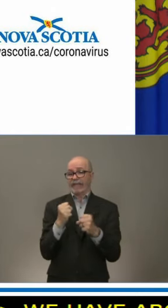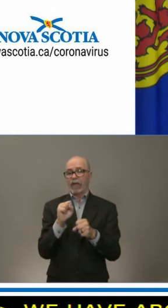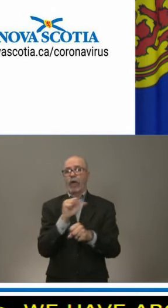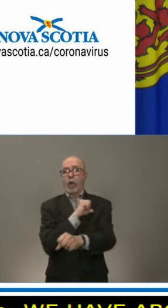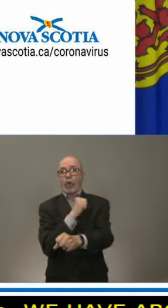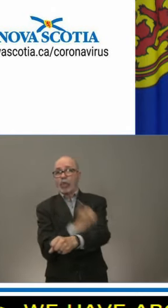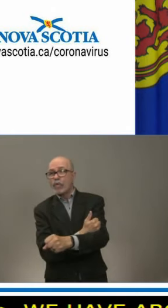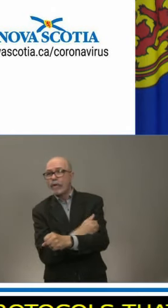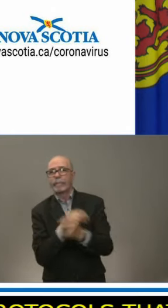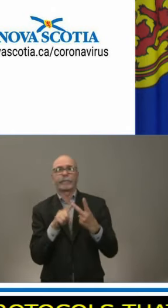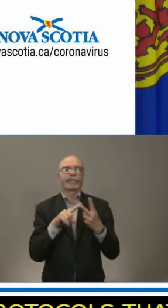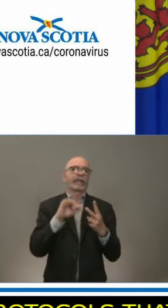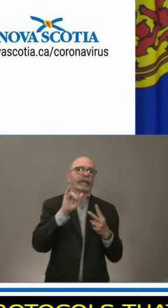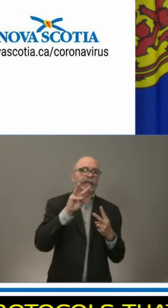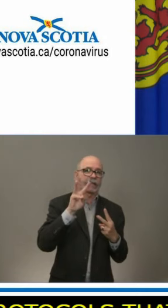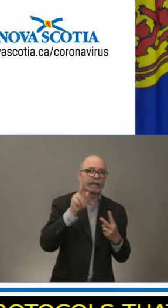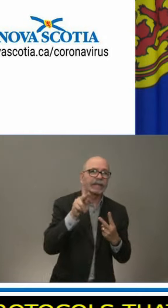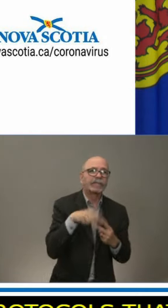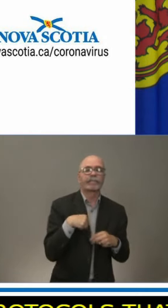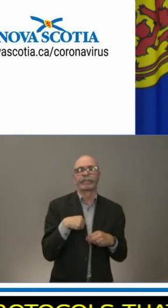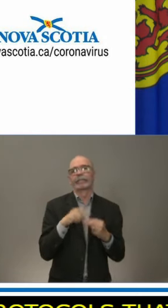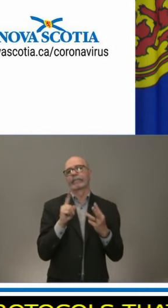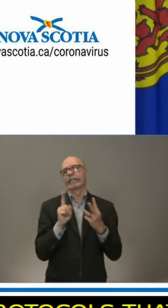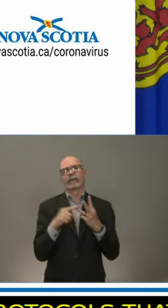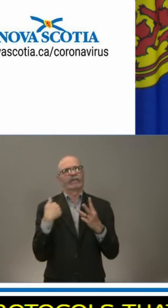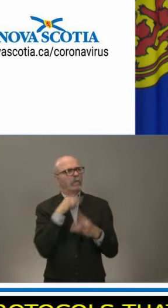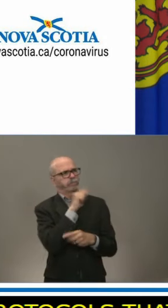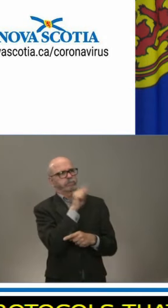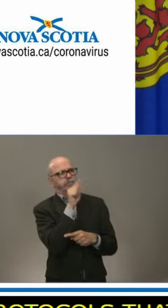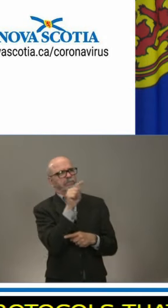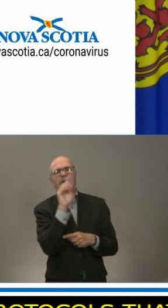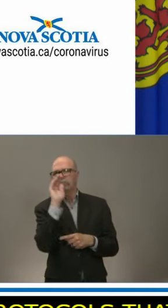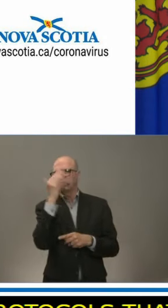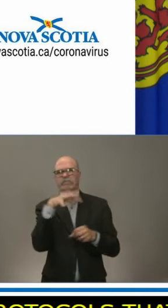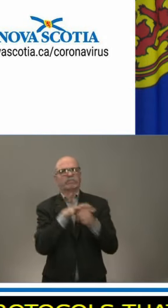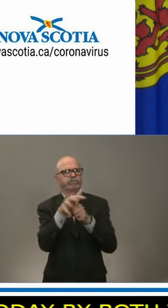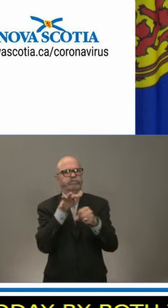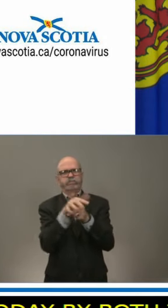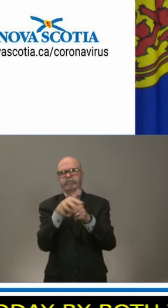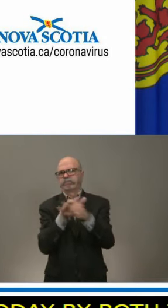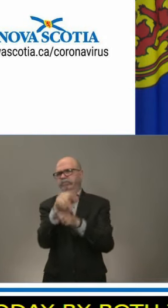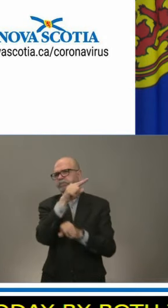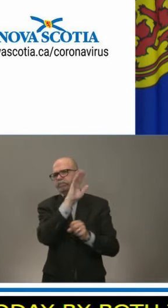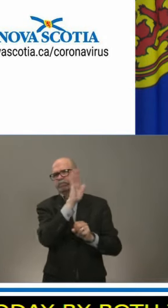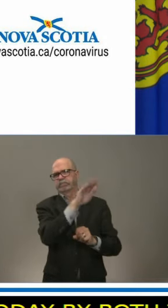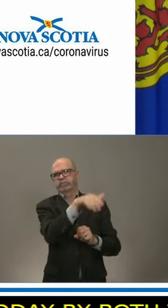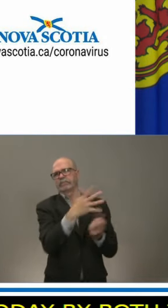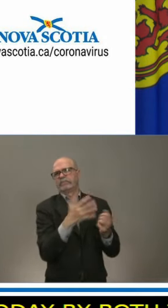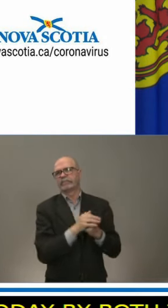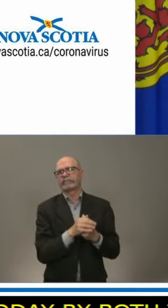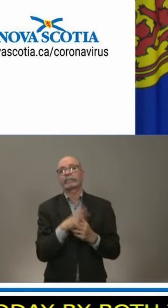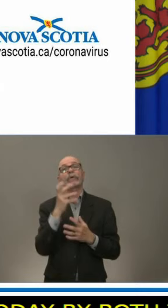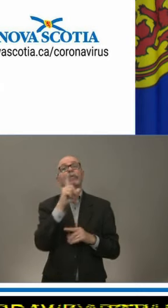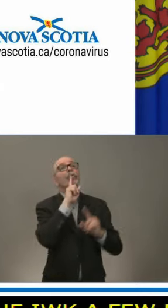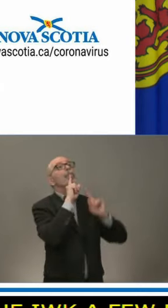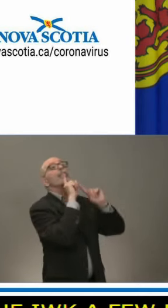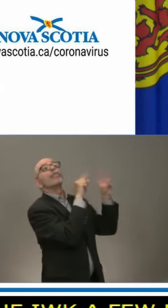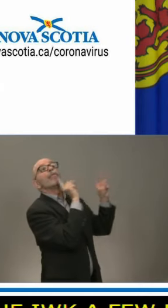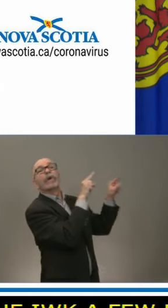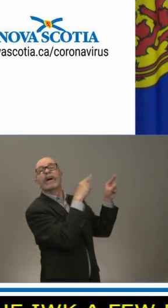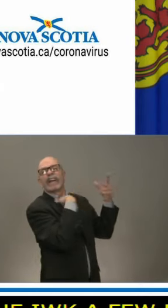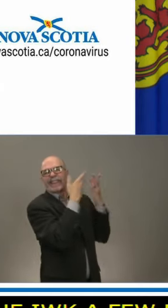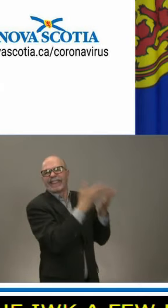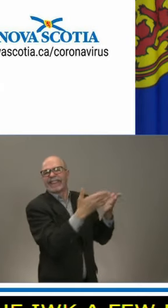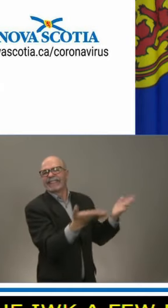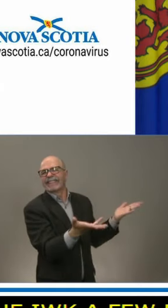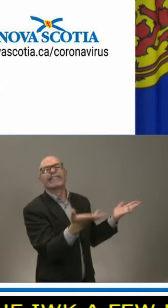have enough current supply for about a month, and when you factor in the orders that we've already put out, they'll take us into late May,